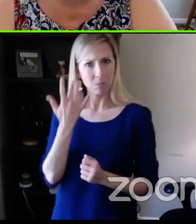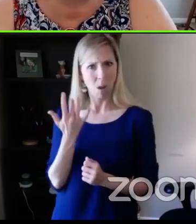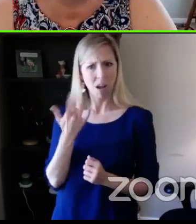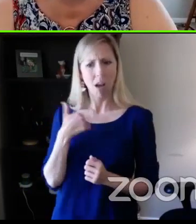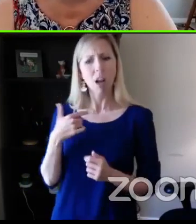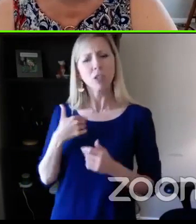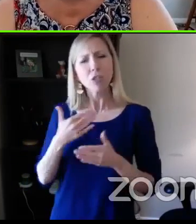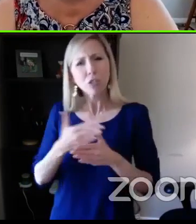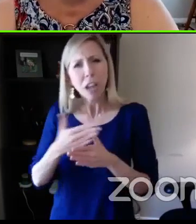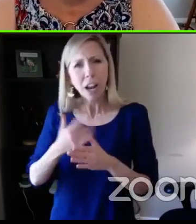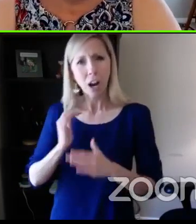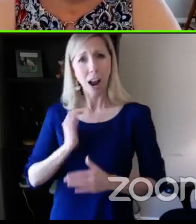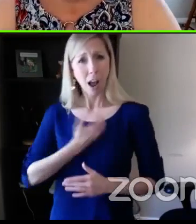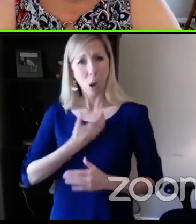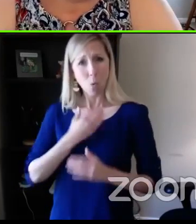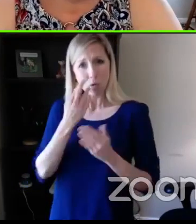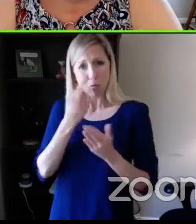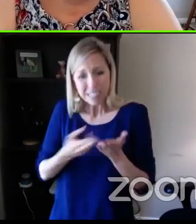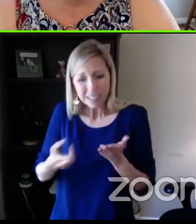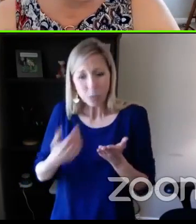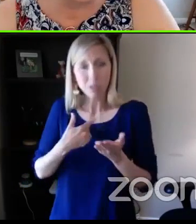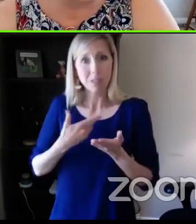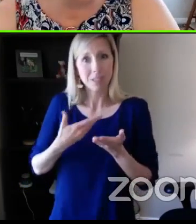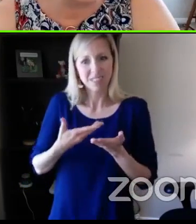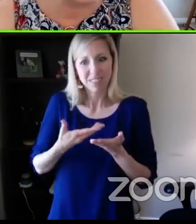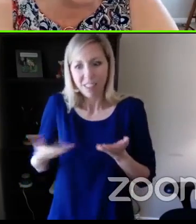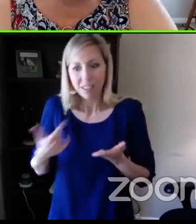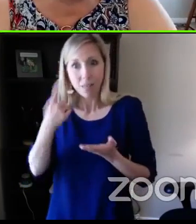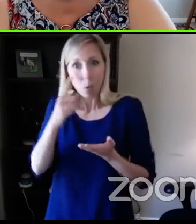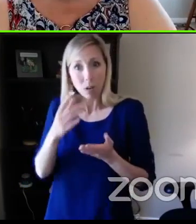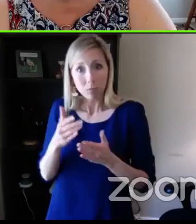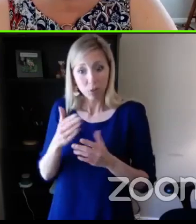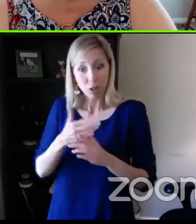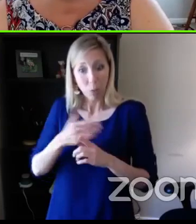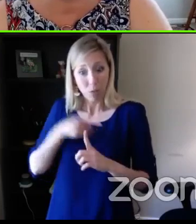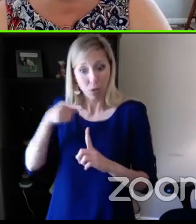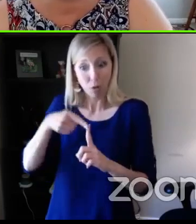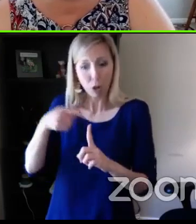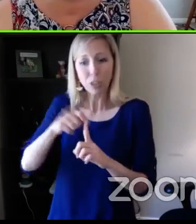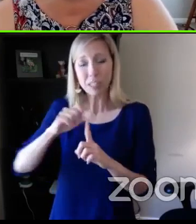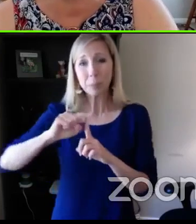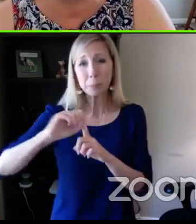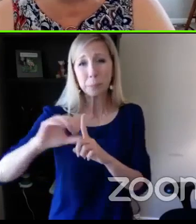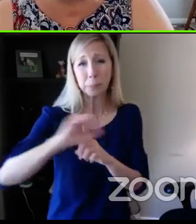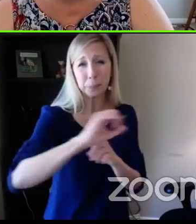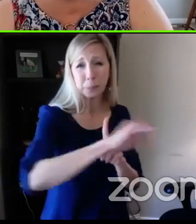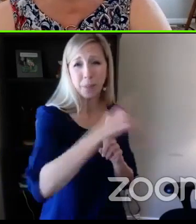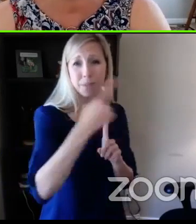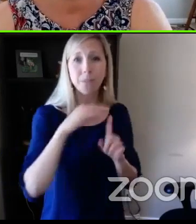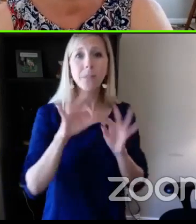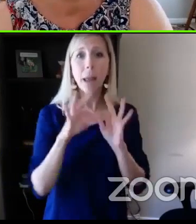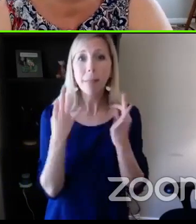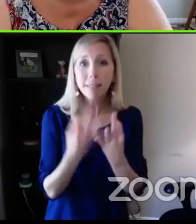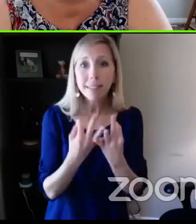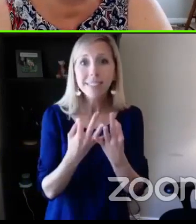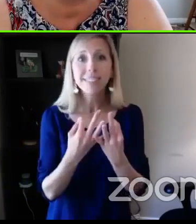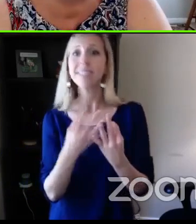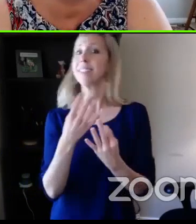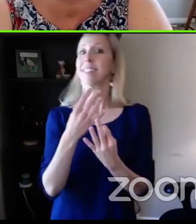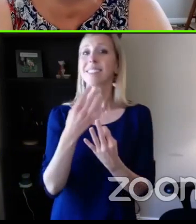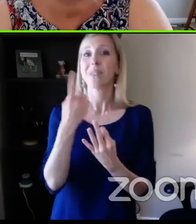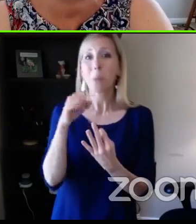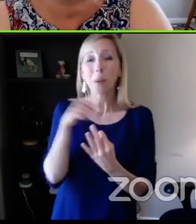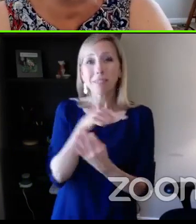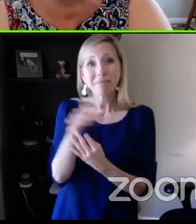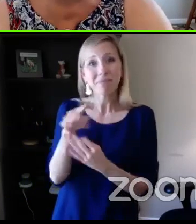and our information with families and reaching out information that the Hands and Voices